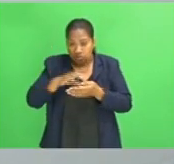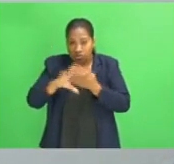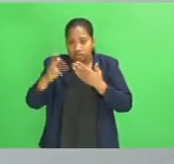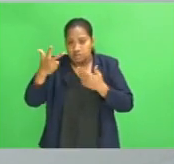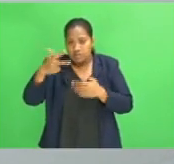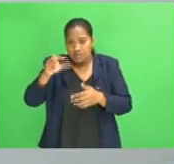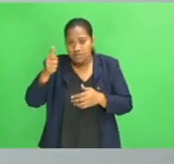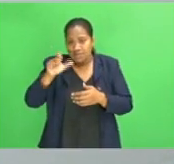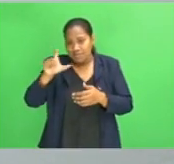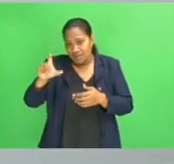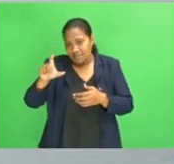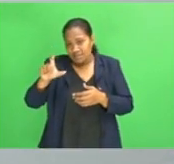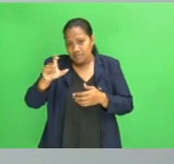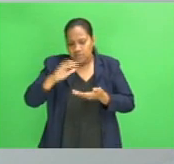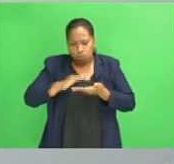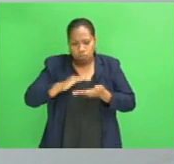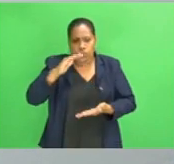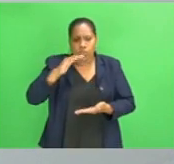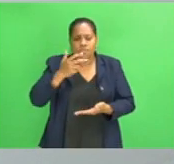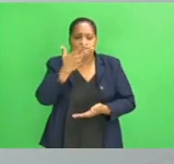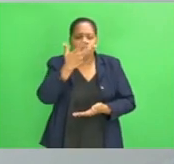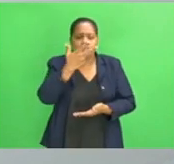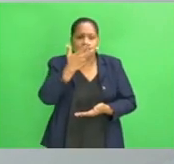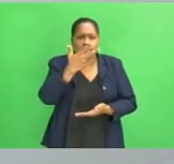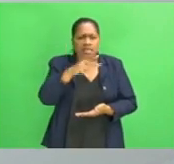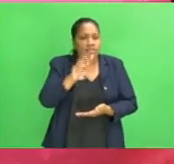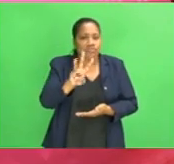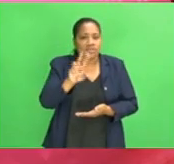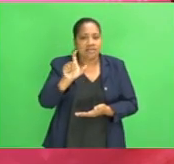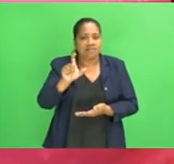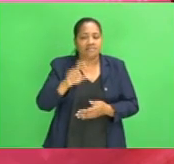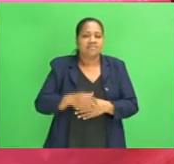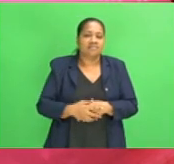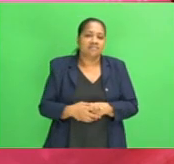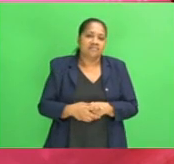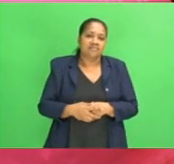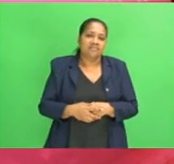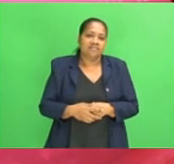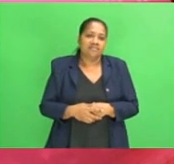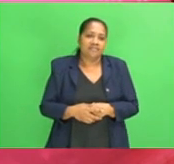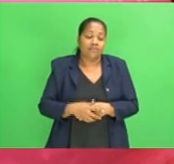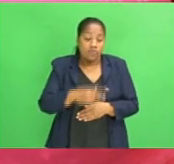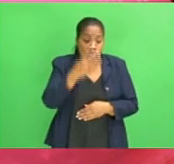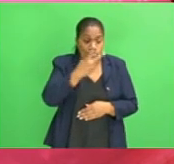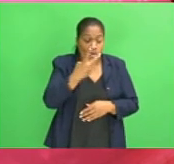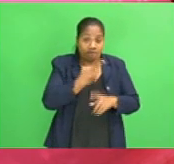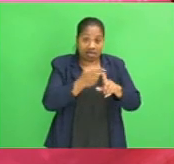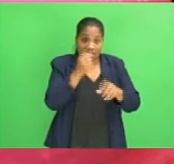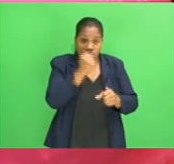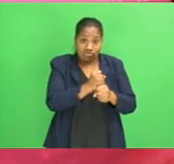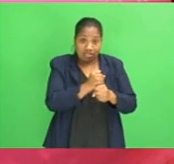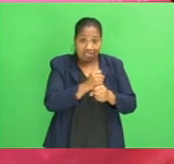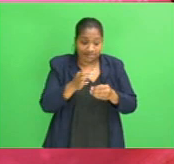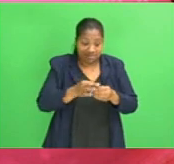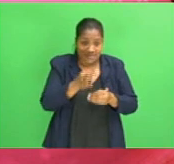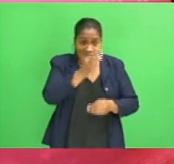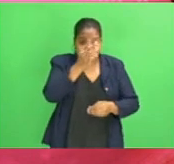$11.86, which is an increase of 83 cents. 12 kg cylinder from